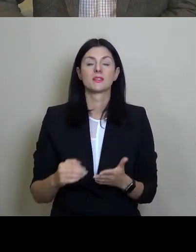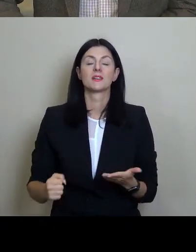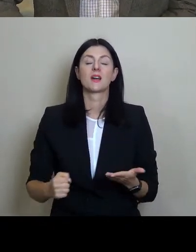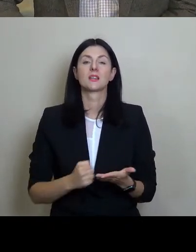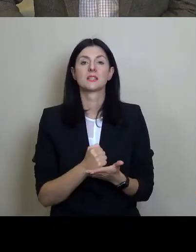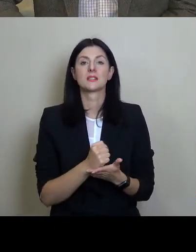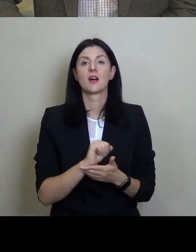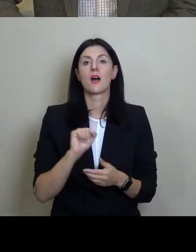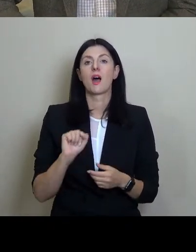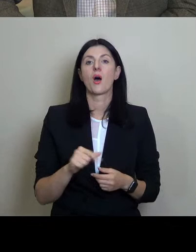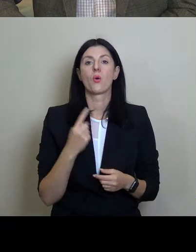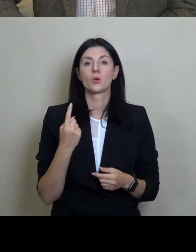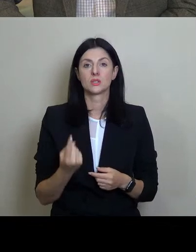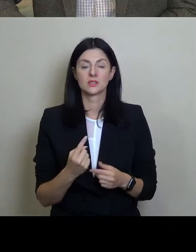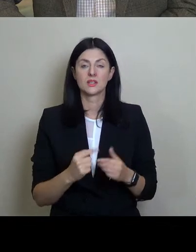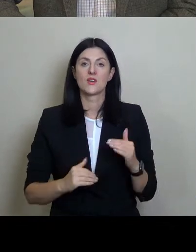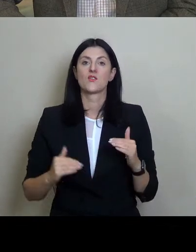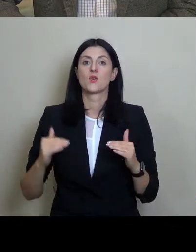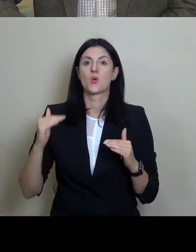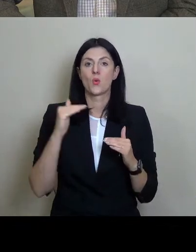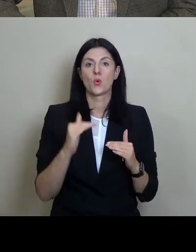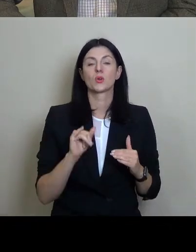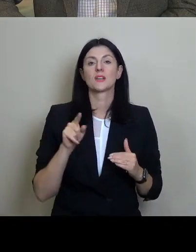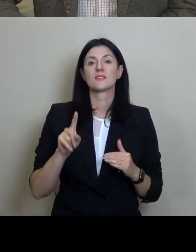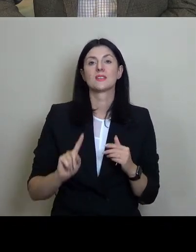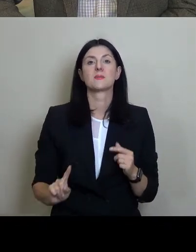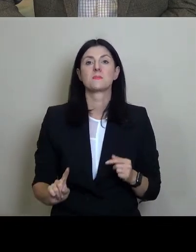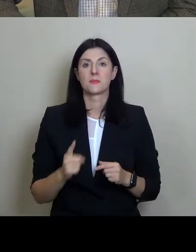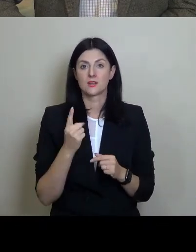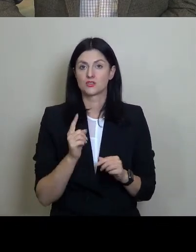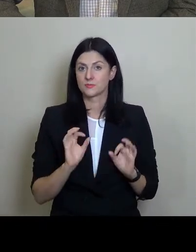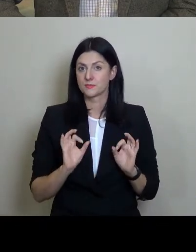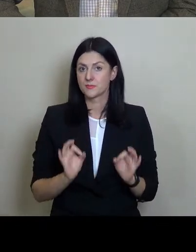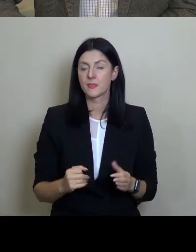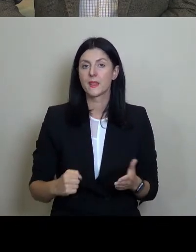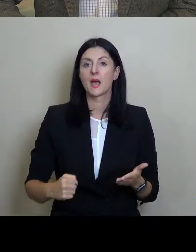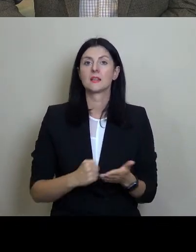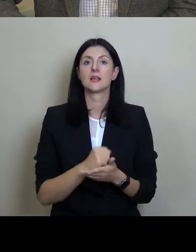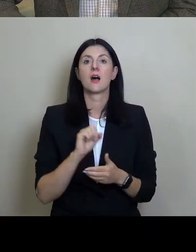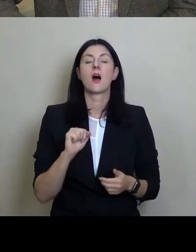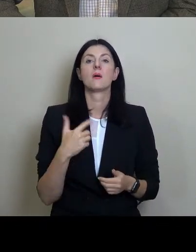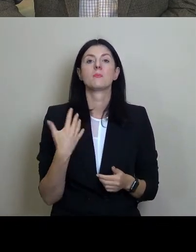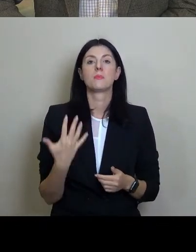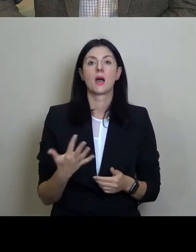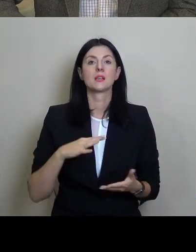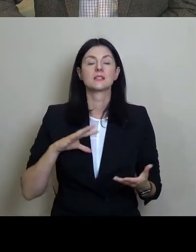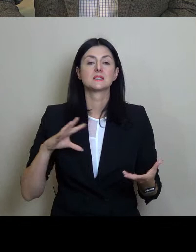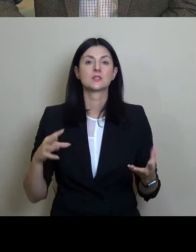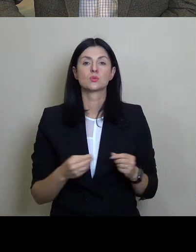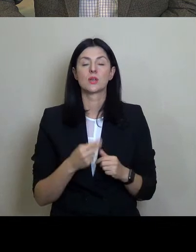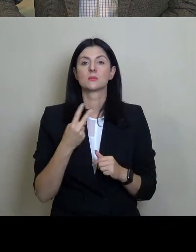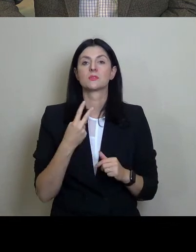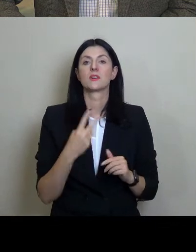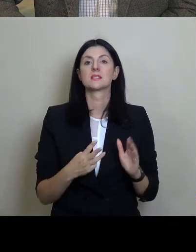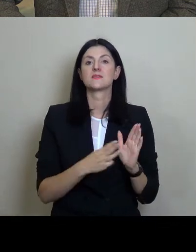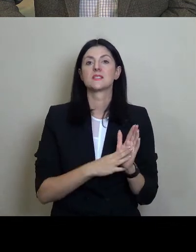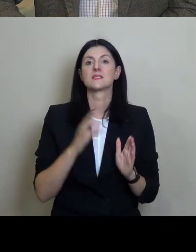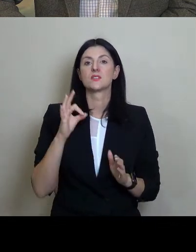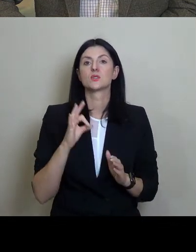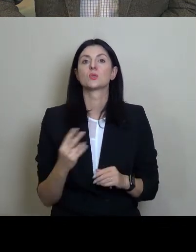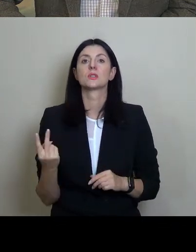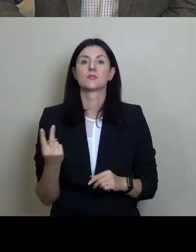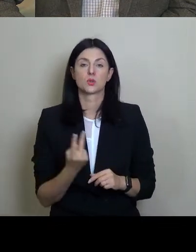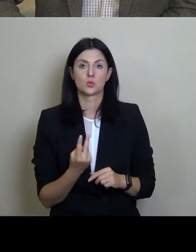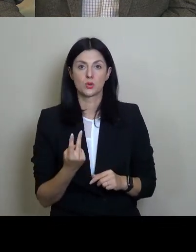this slide, there is an interesting aspect. Candidate A1 went up, A5 with the